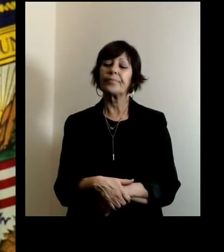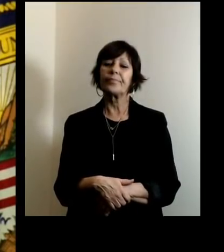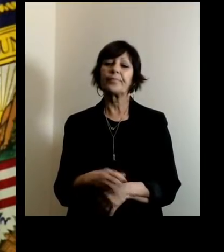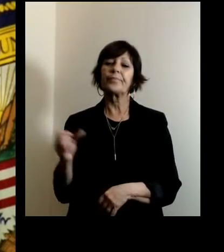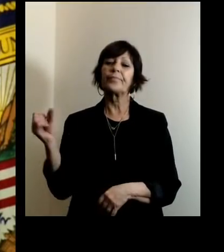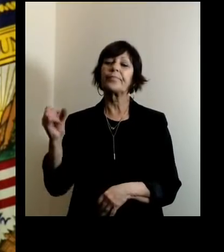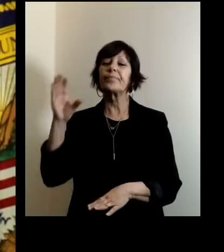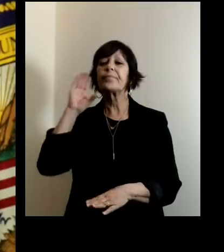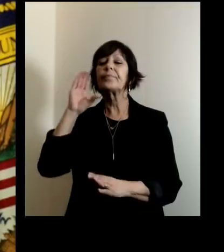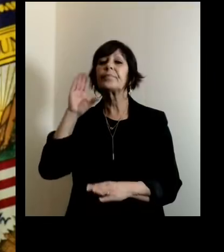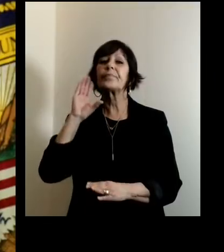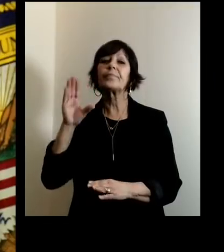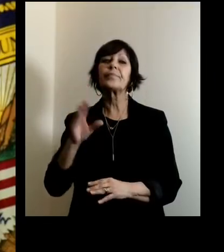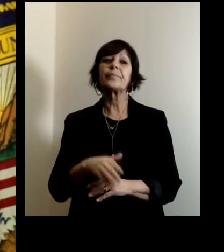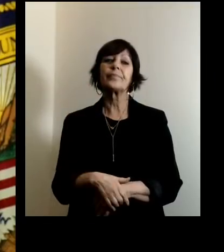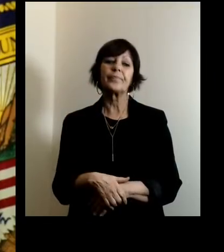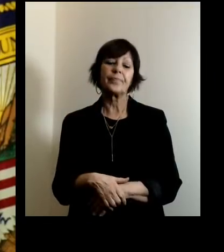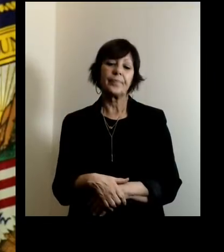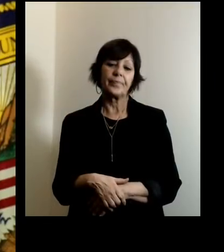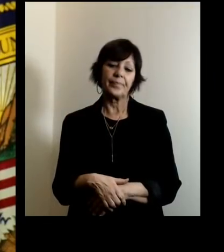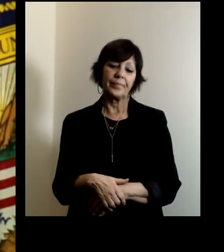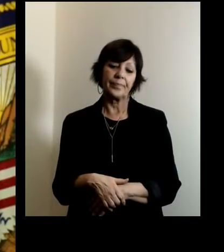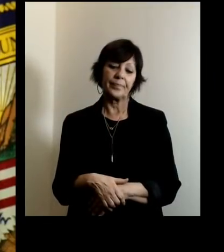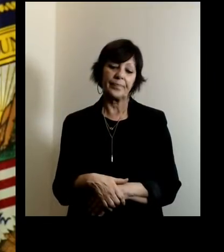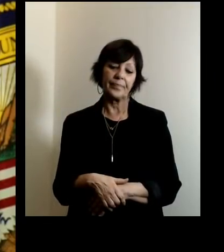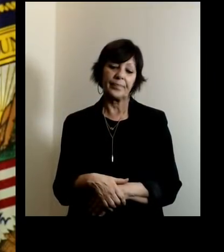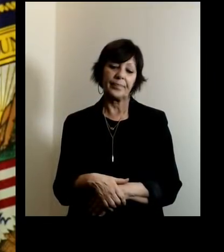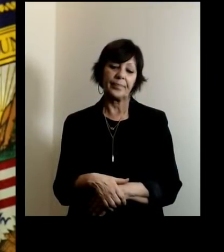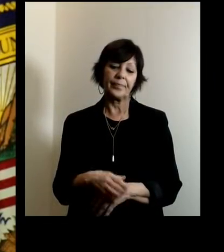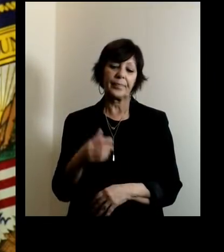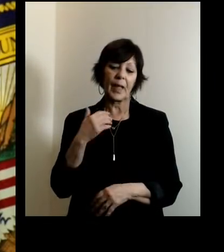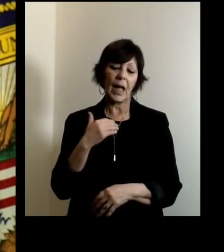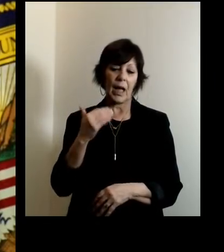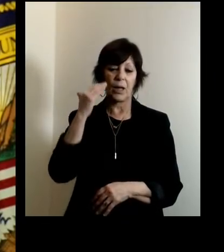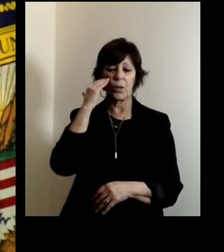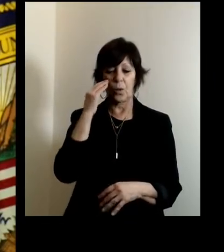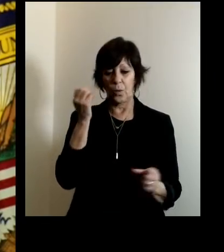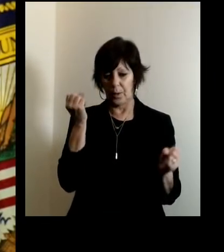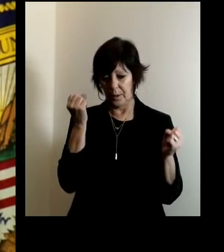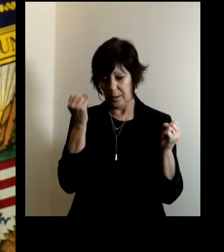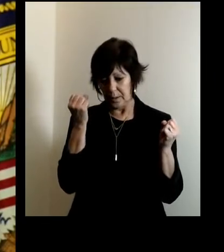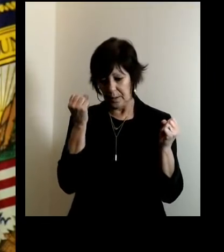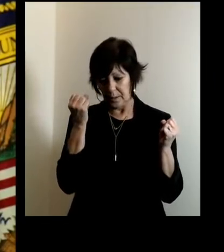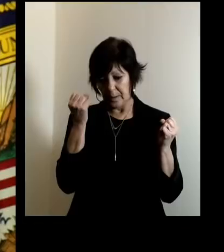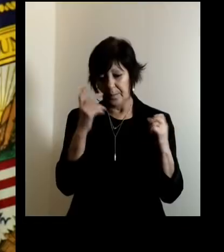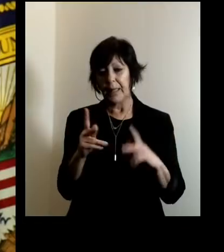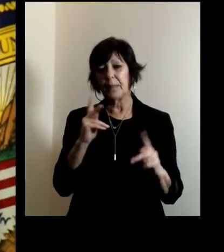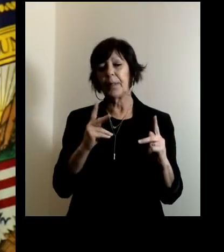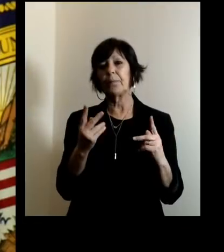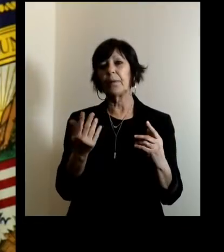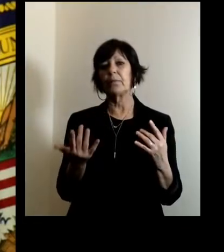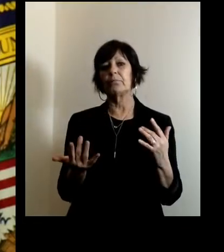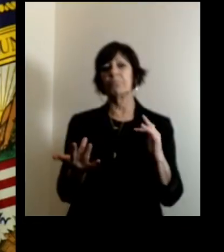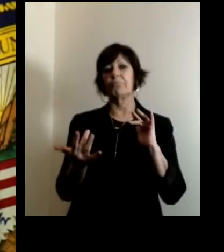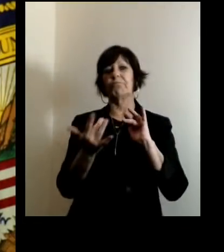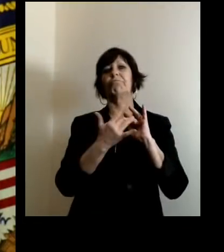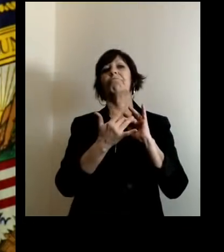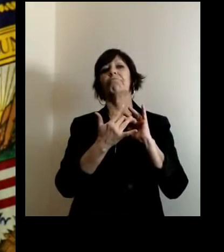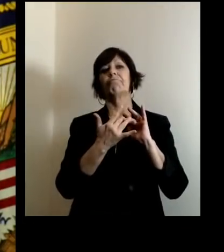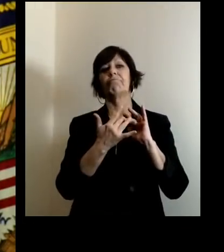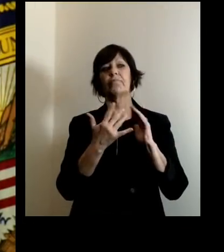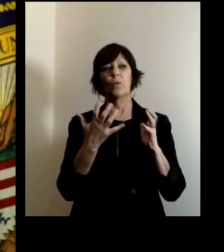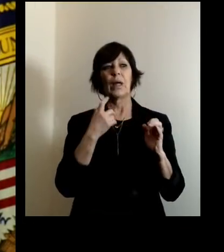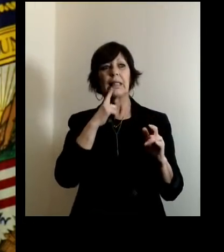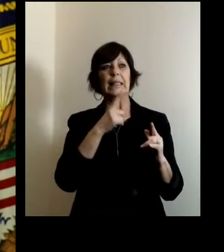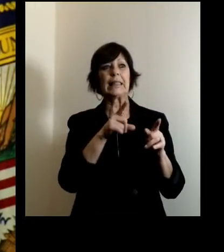Yes, hi. This is Hannah Bueller. Hi, Hannah. I know of many people who have reached out to us looking to get tested